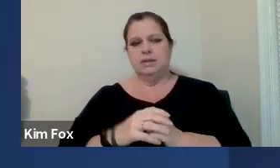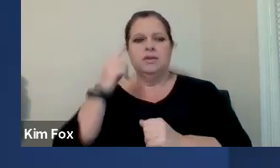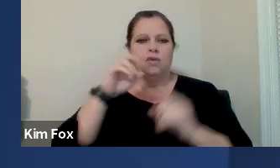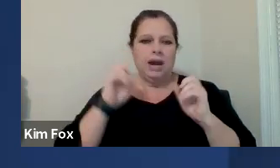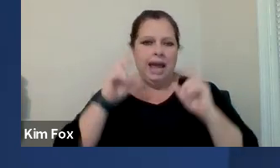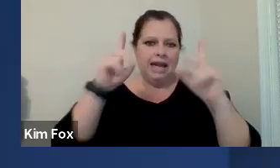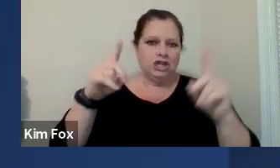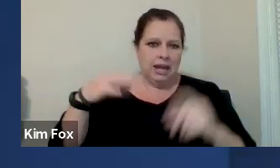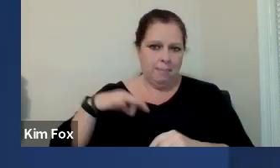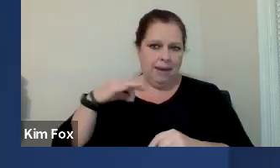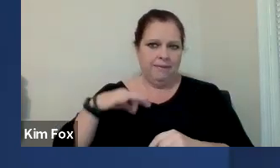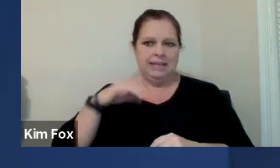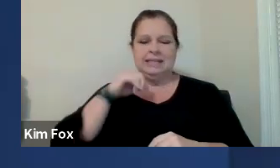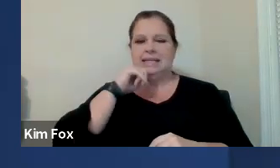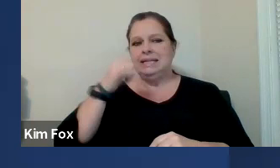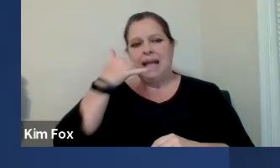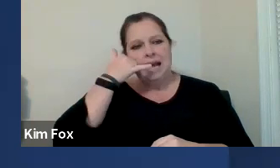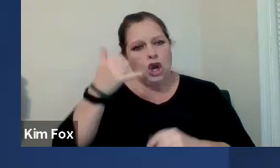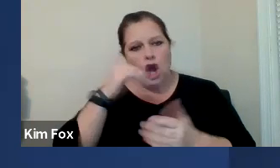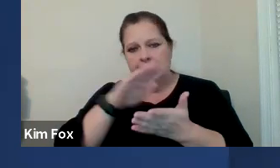education benefits. It's not a call center